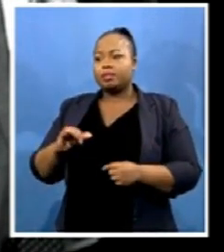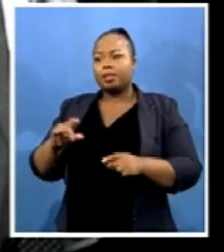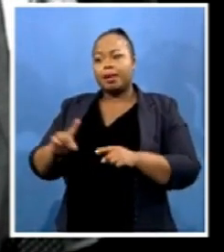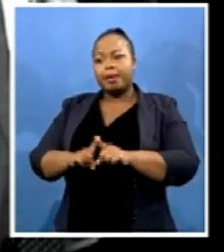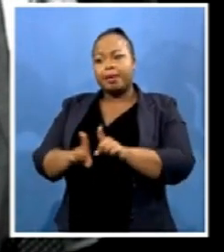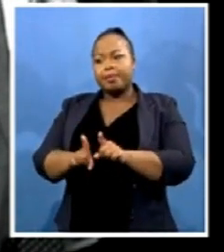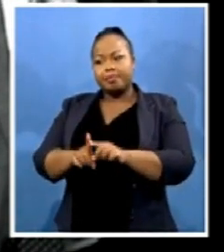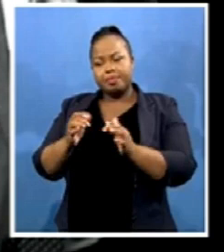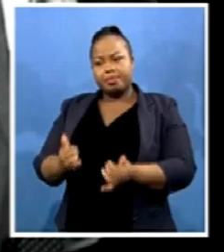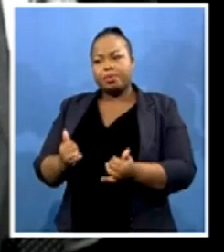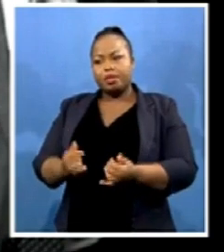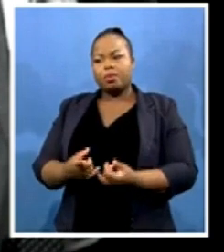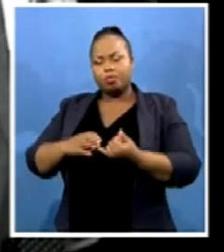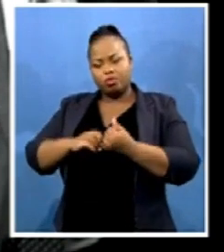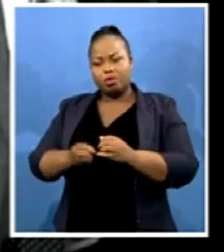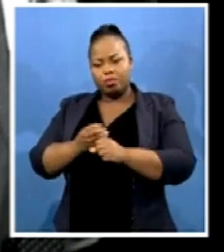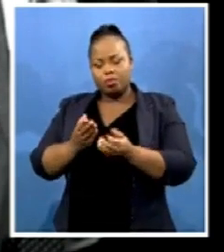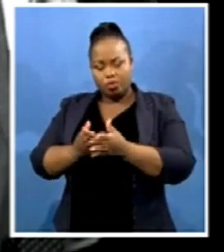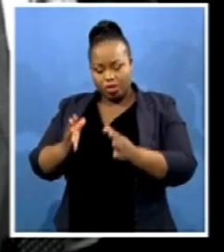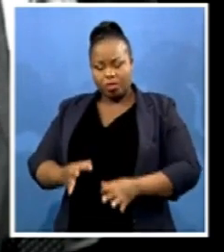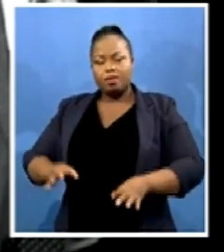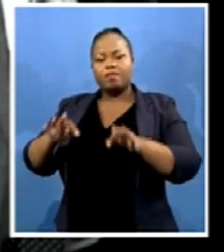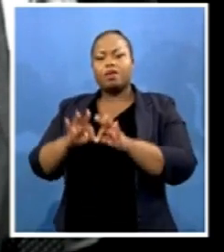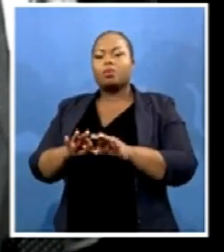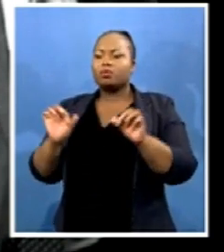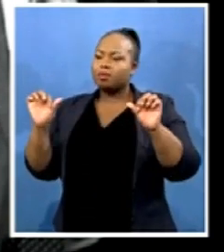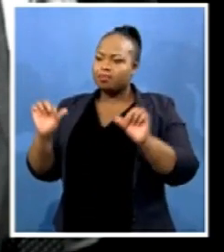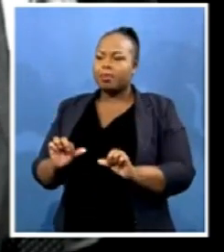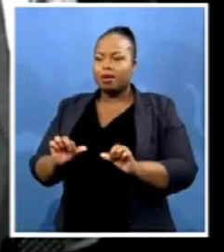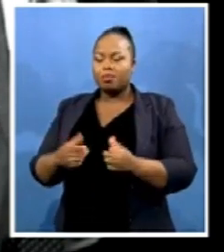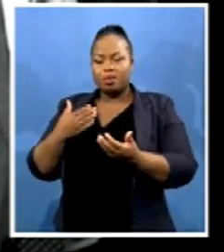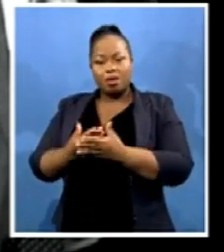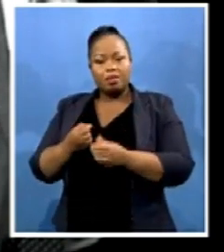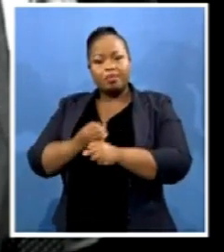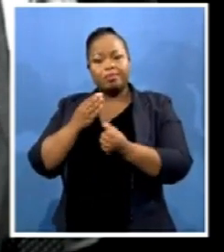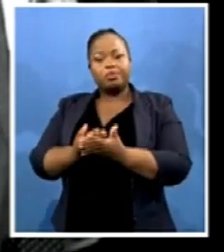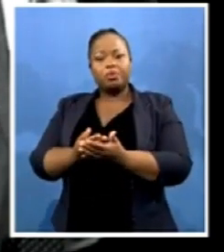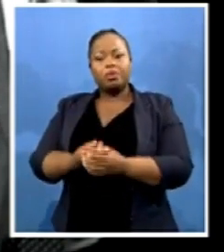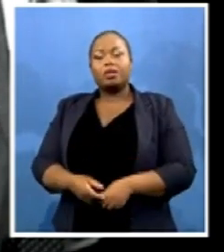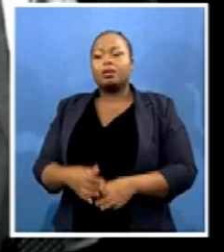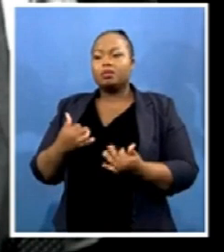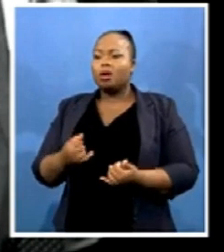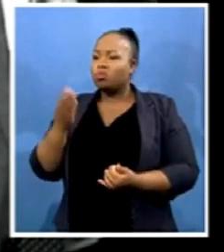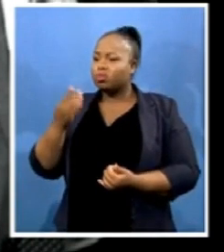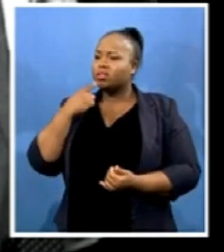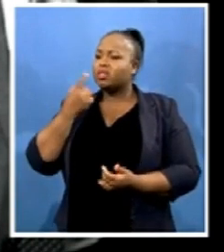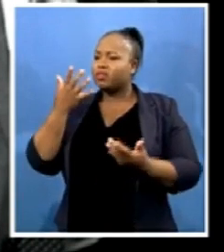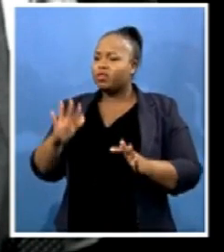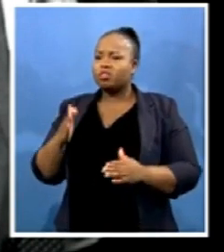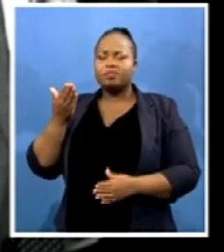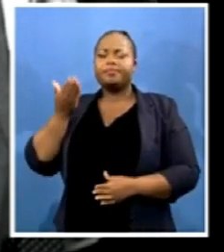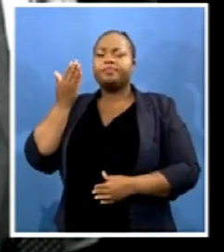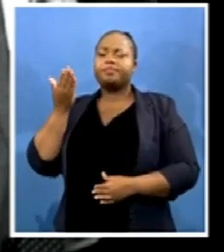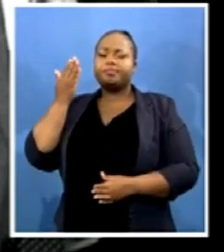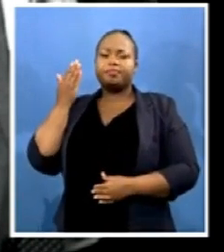values, is to try and ensure that we respond to the call that he made way back, that all of us must try and